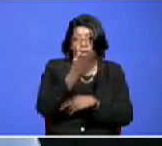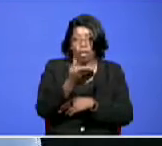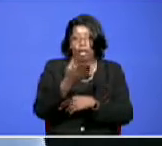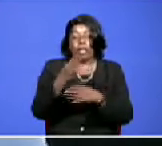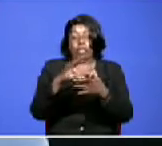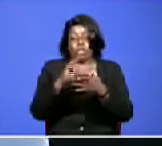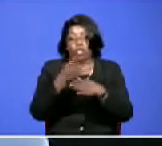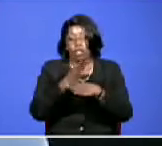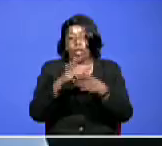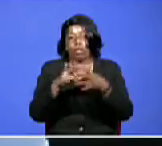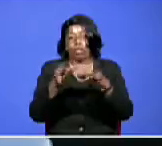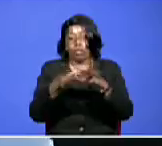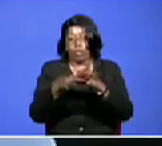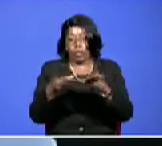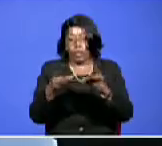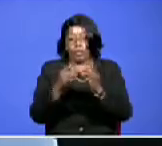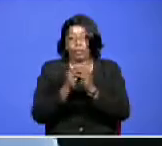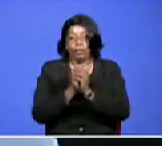with our Cleopatra Murphy.